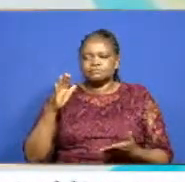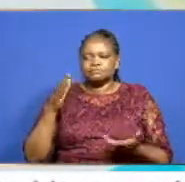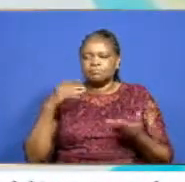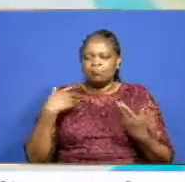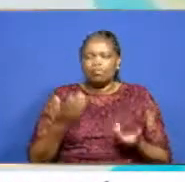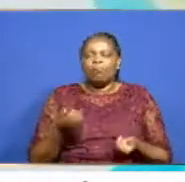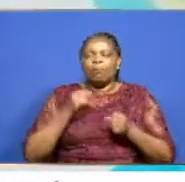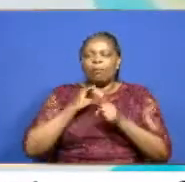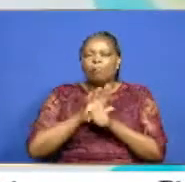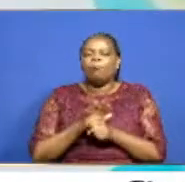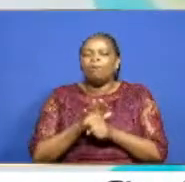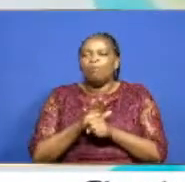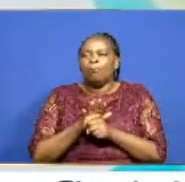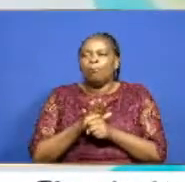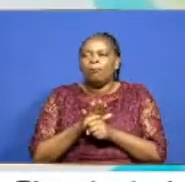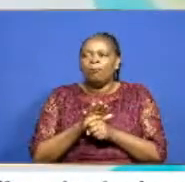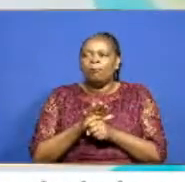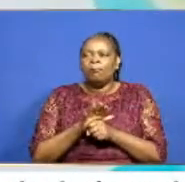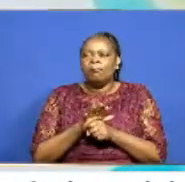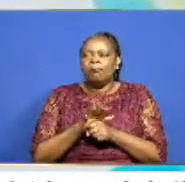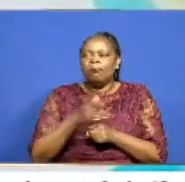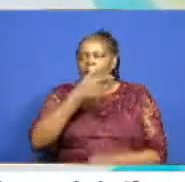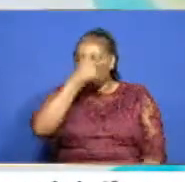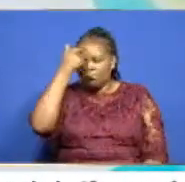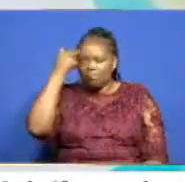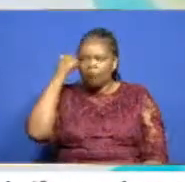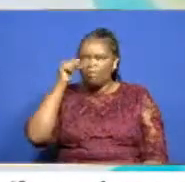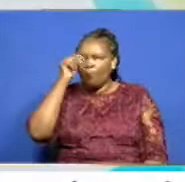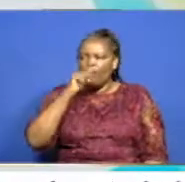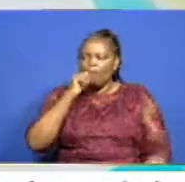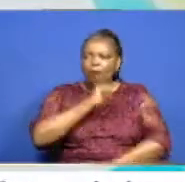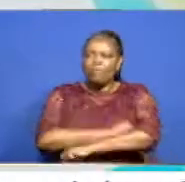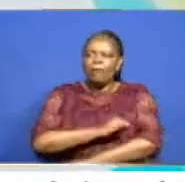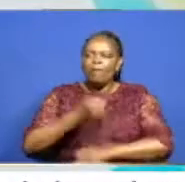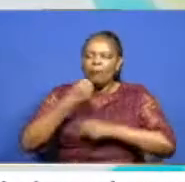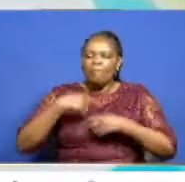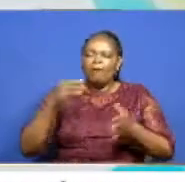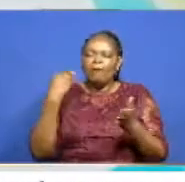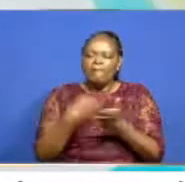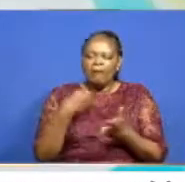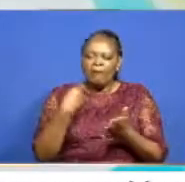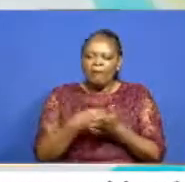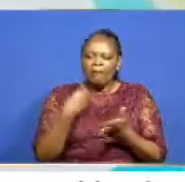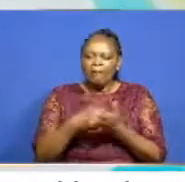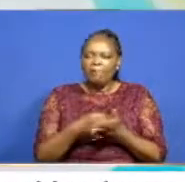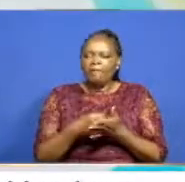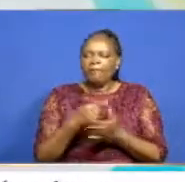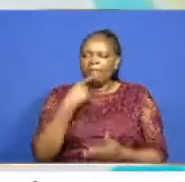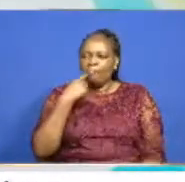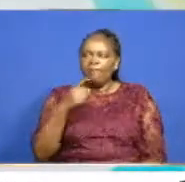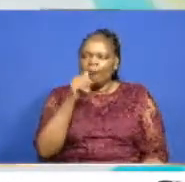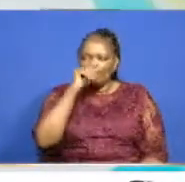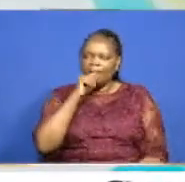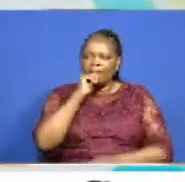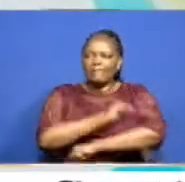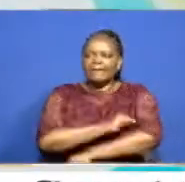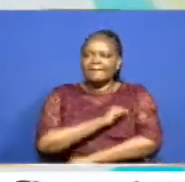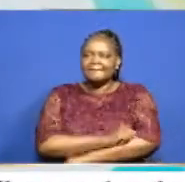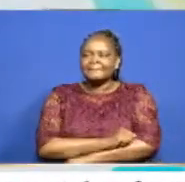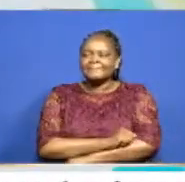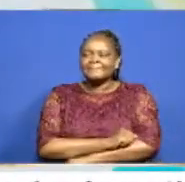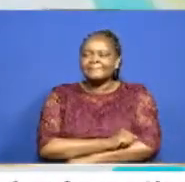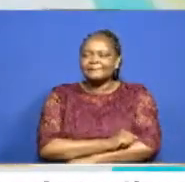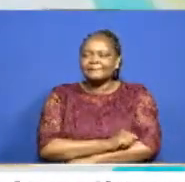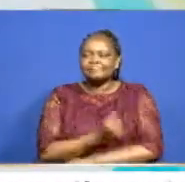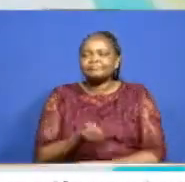COVID-19 is concerned, because for them, they lost the income. And therefore, private schools have been looking at ways and means